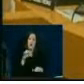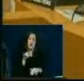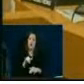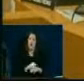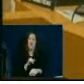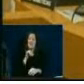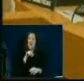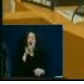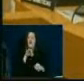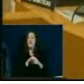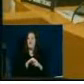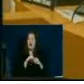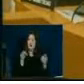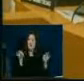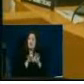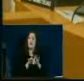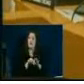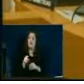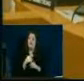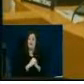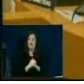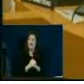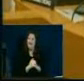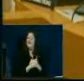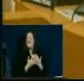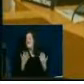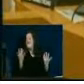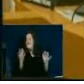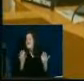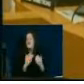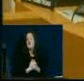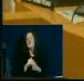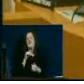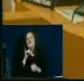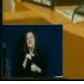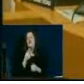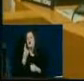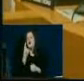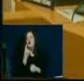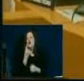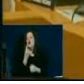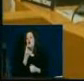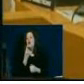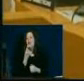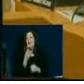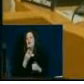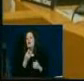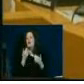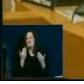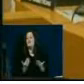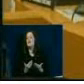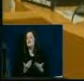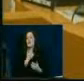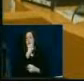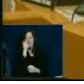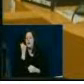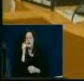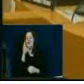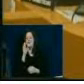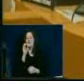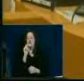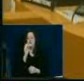that vote matters. And this is one of those, it's over here only because of the consent